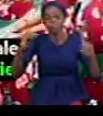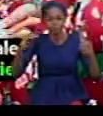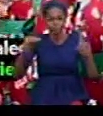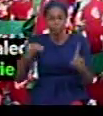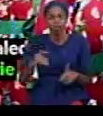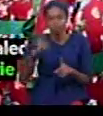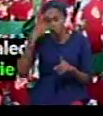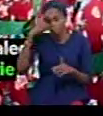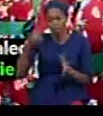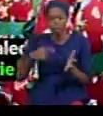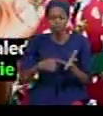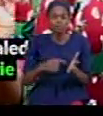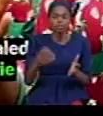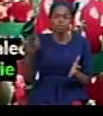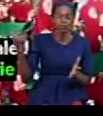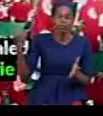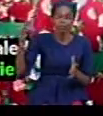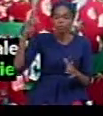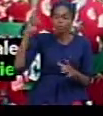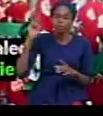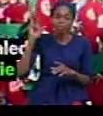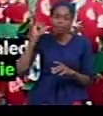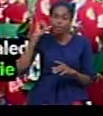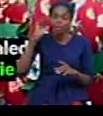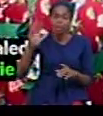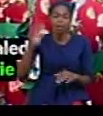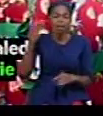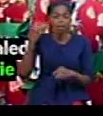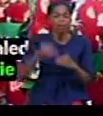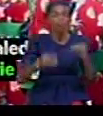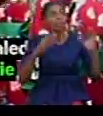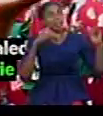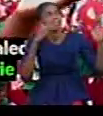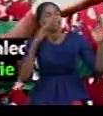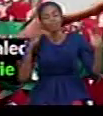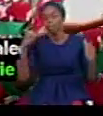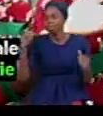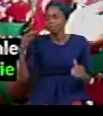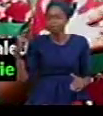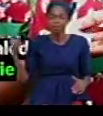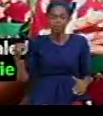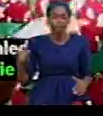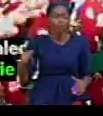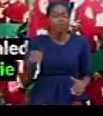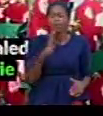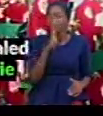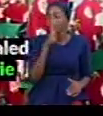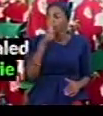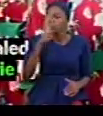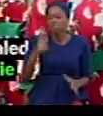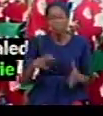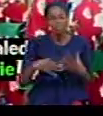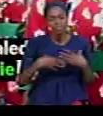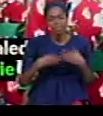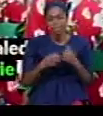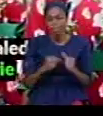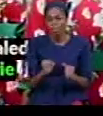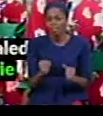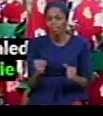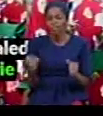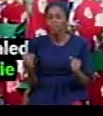for this was her last hope of ever being